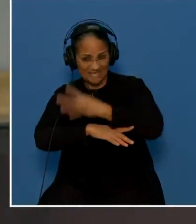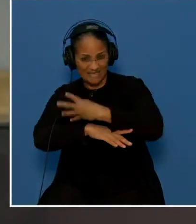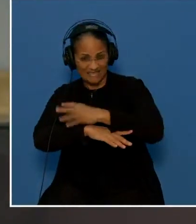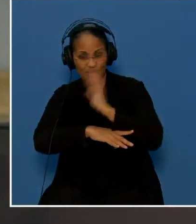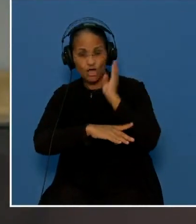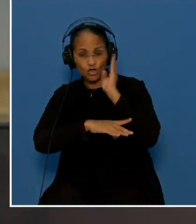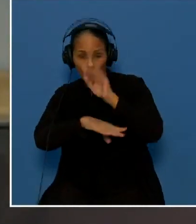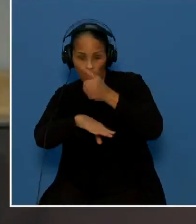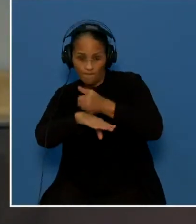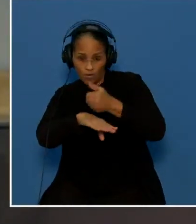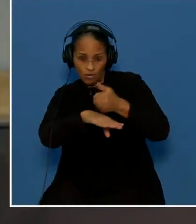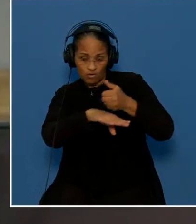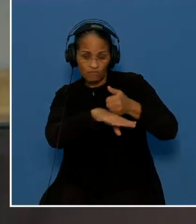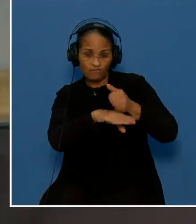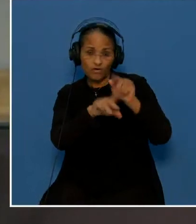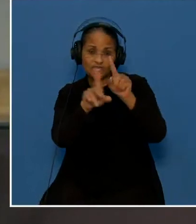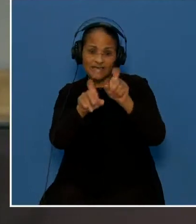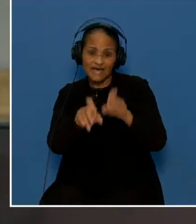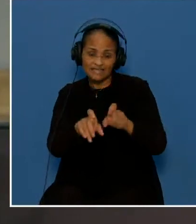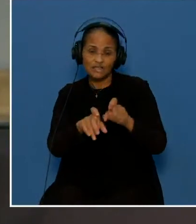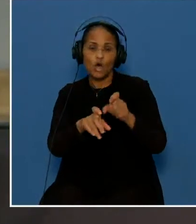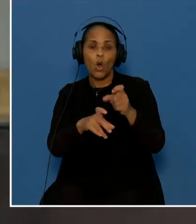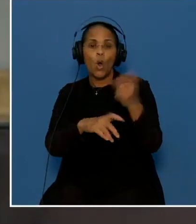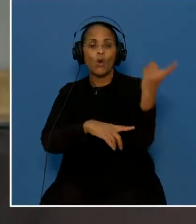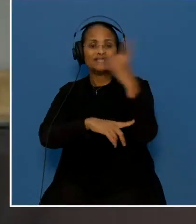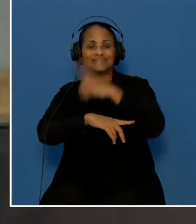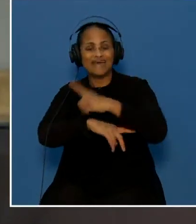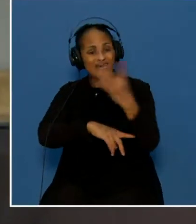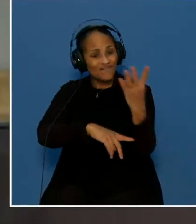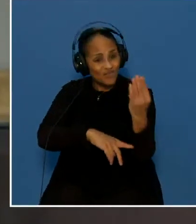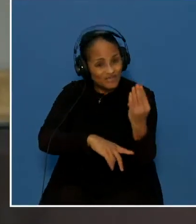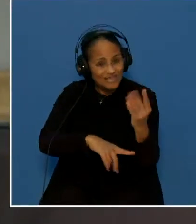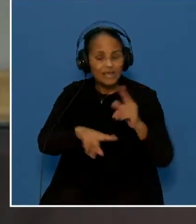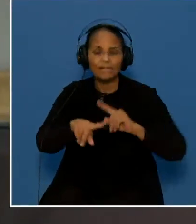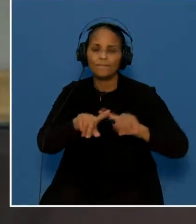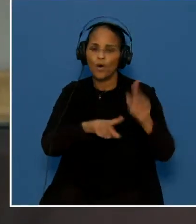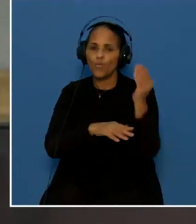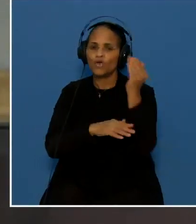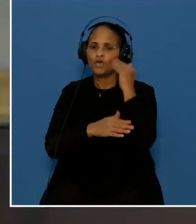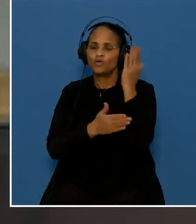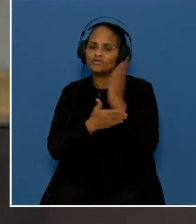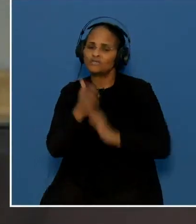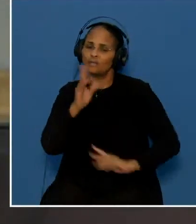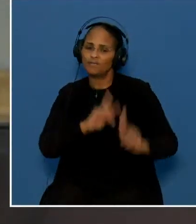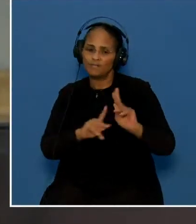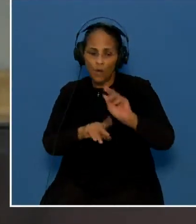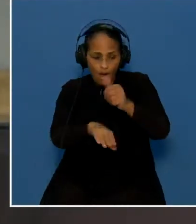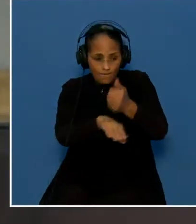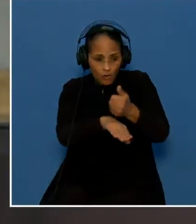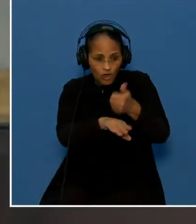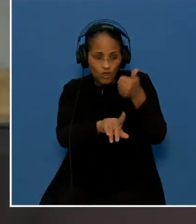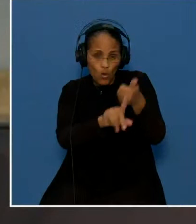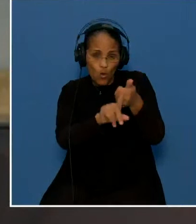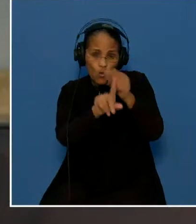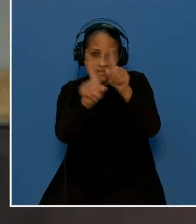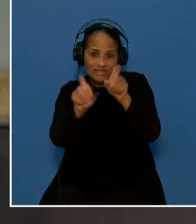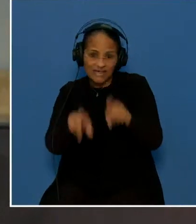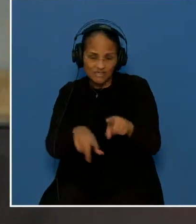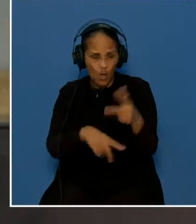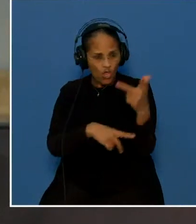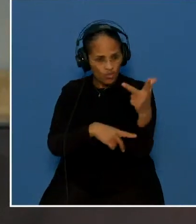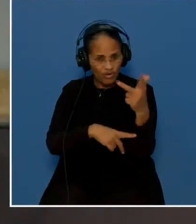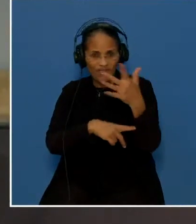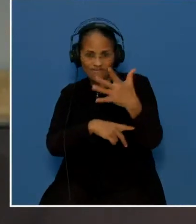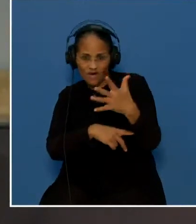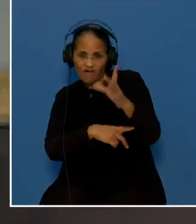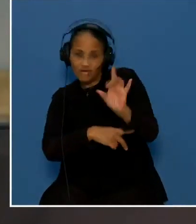will be booked for a follow-up test on day 14. However, we know that some people are booking their own tests on day 3,